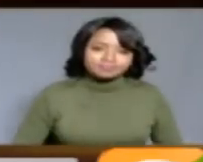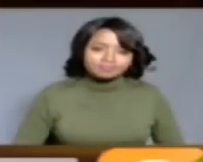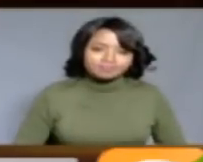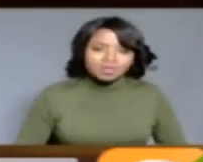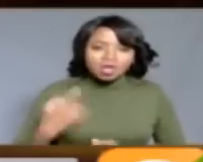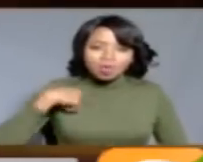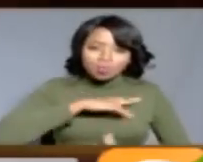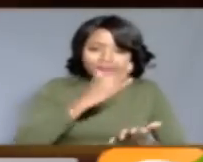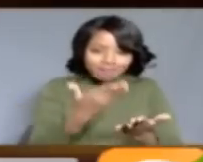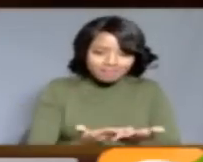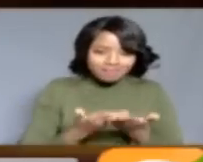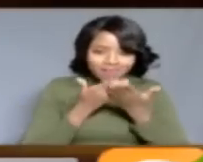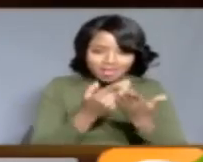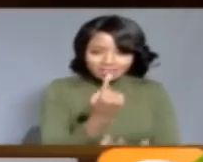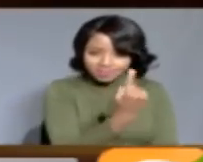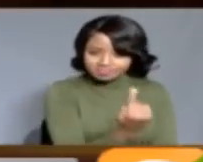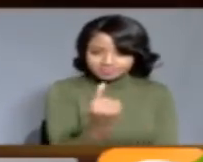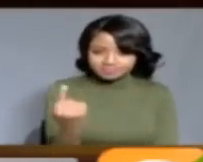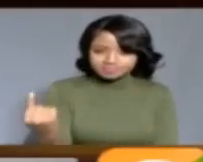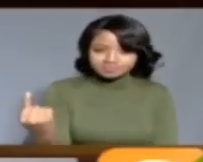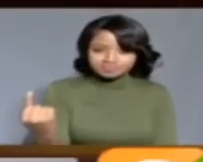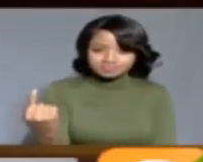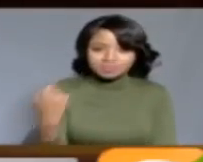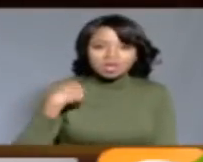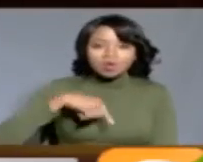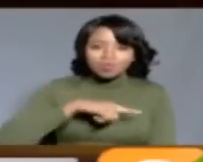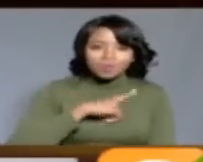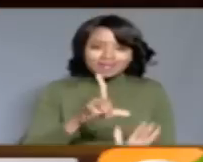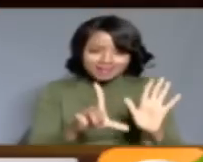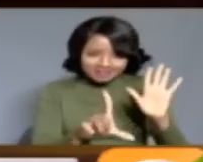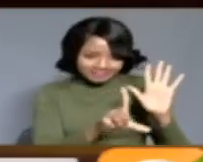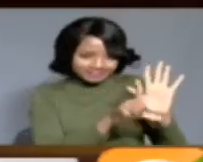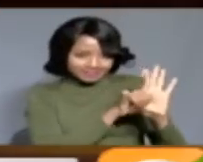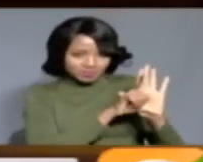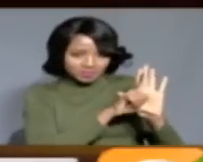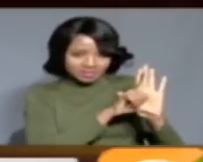We are helping you. We are legalizing